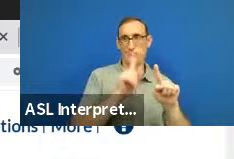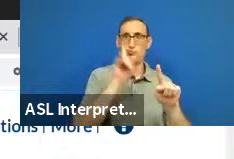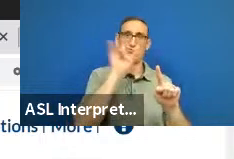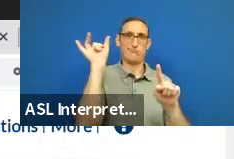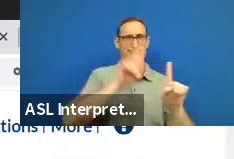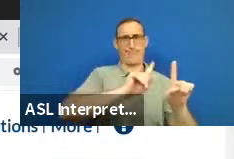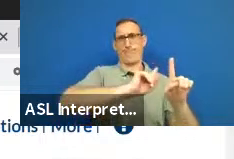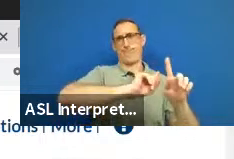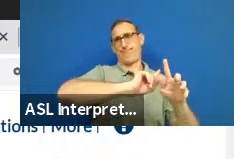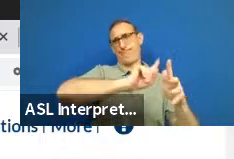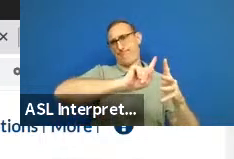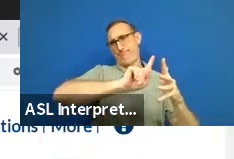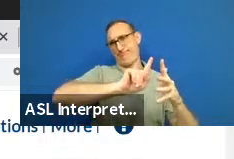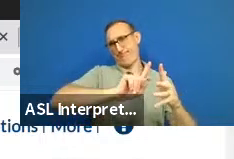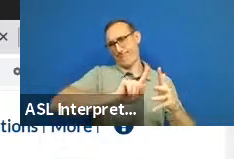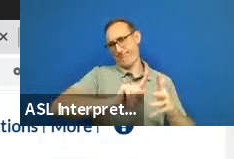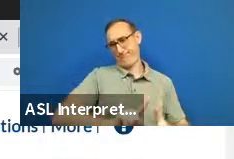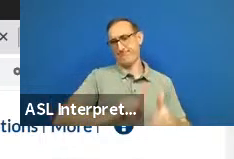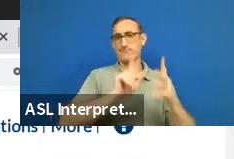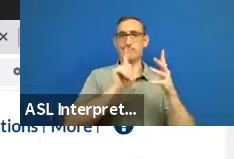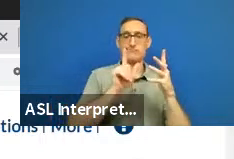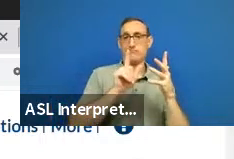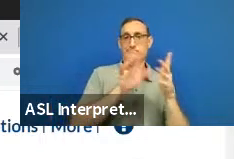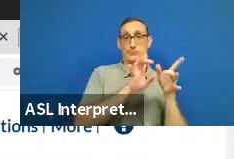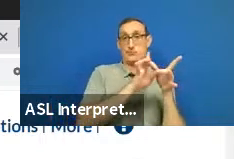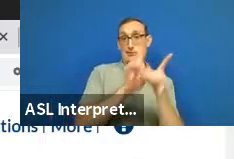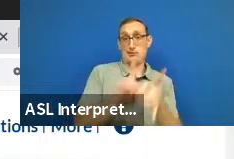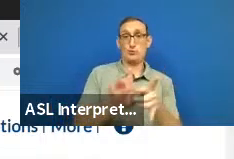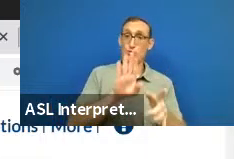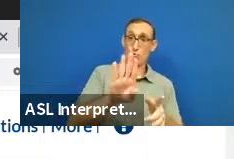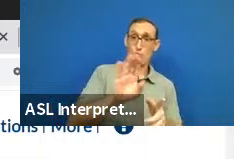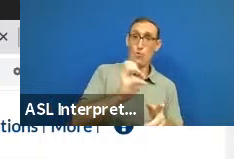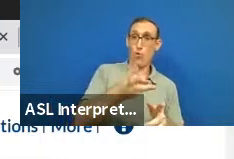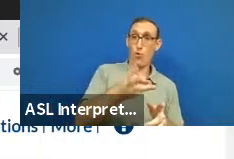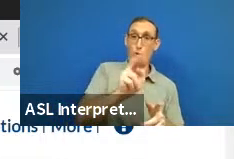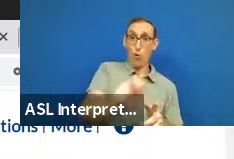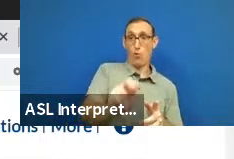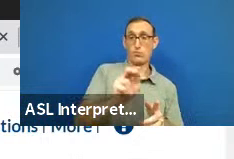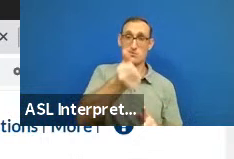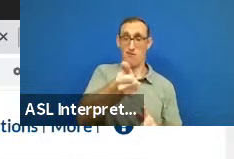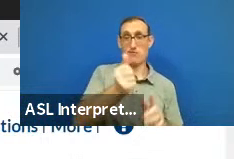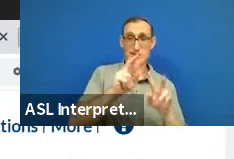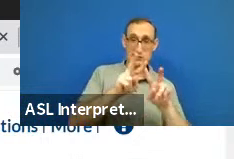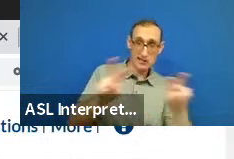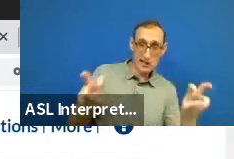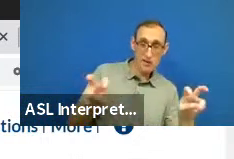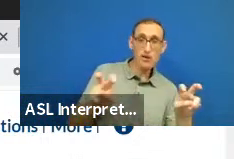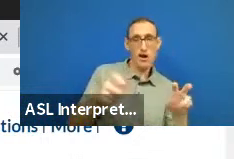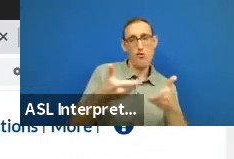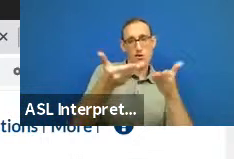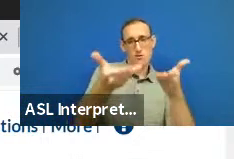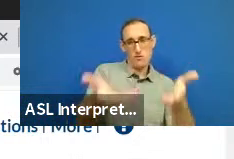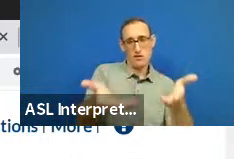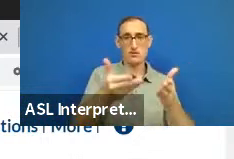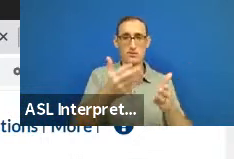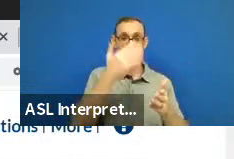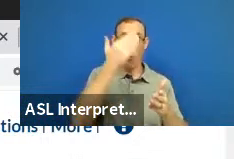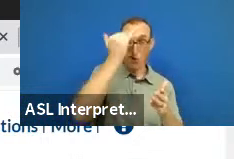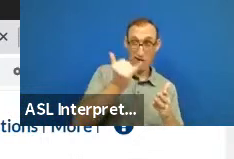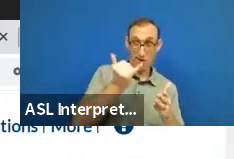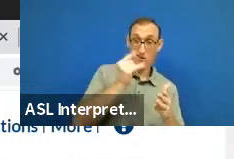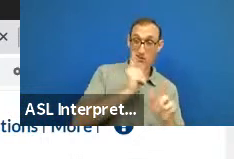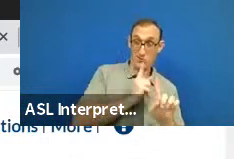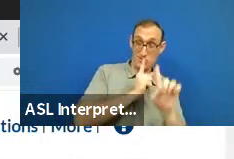Evaluation could be tied to your own self-assessment, which I would recommend because, these objectives and strategies are coming out of